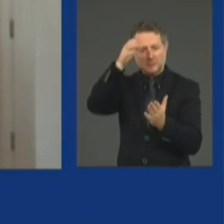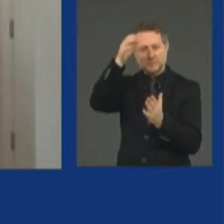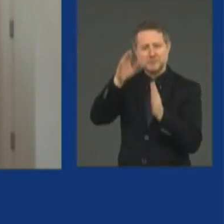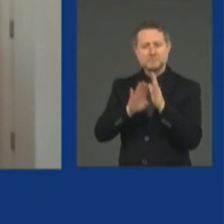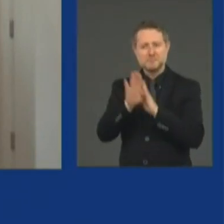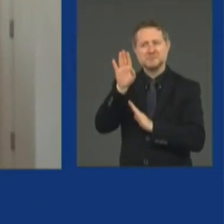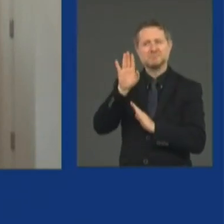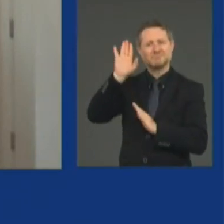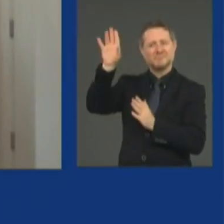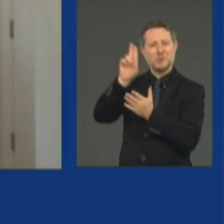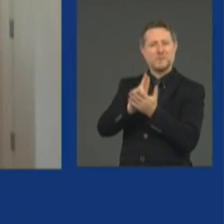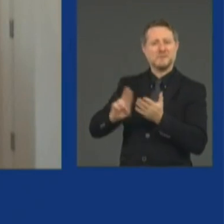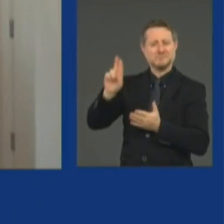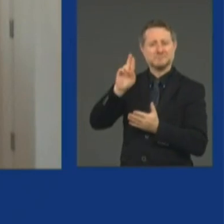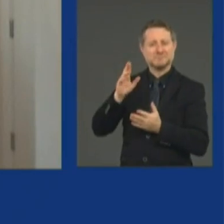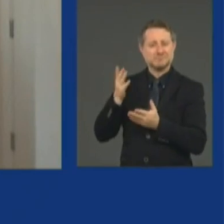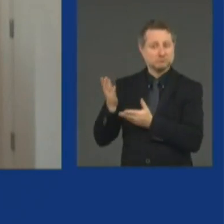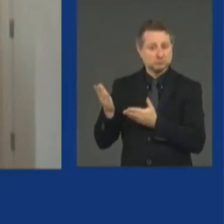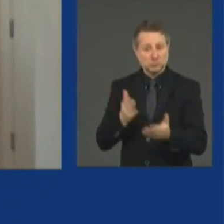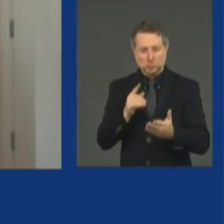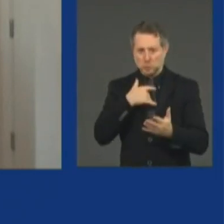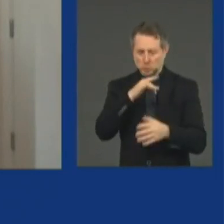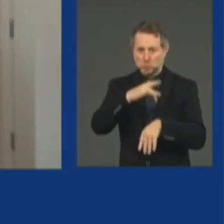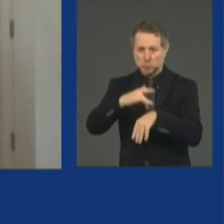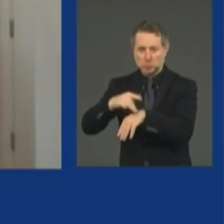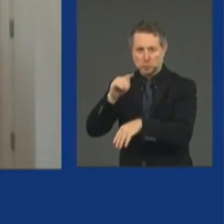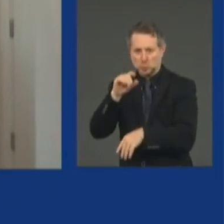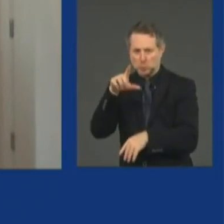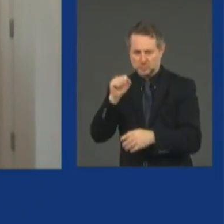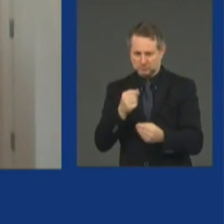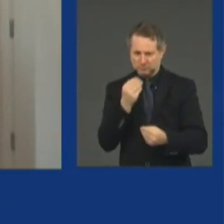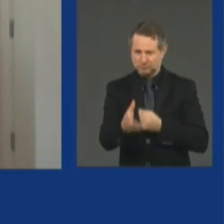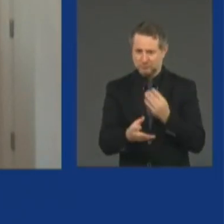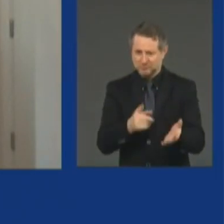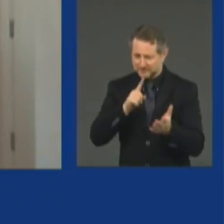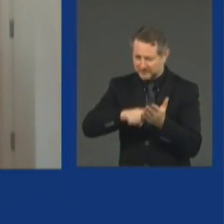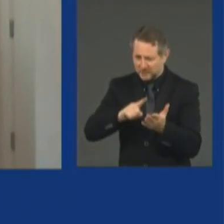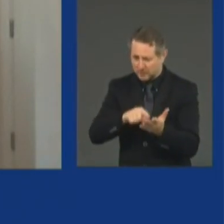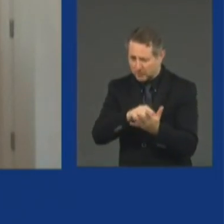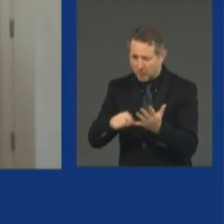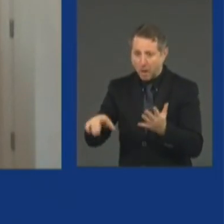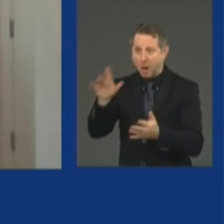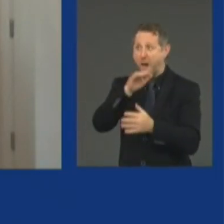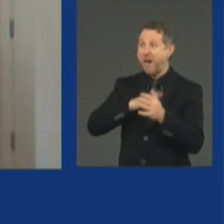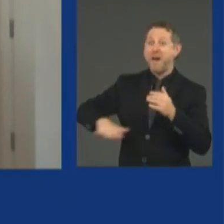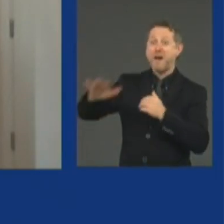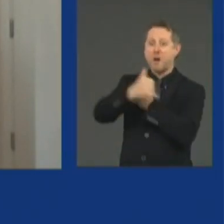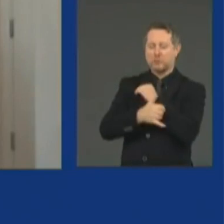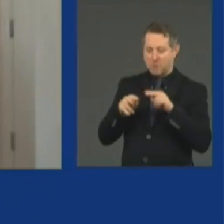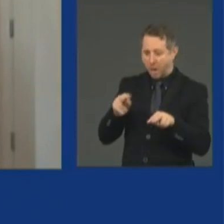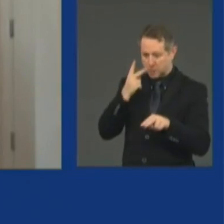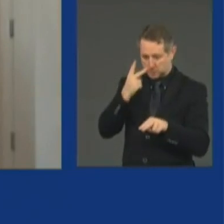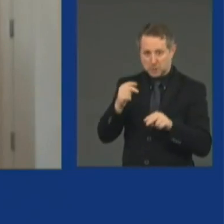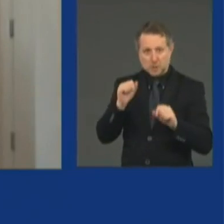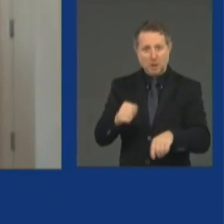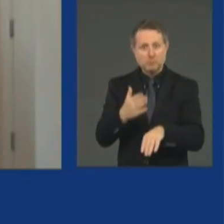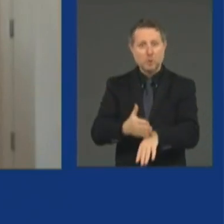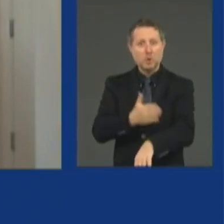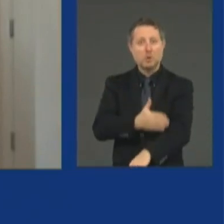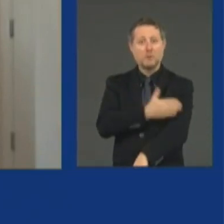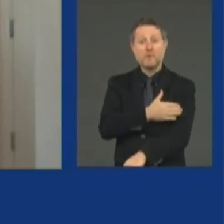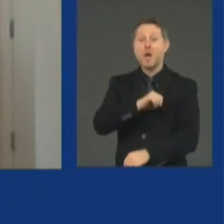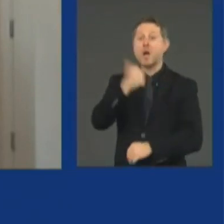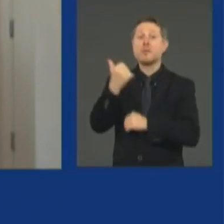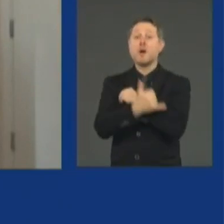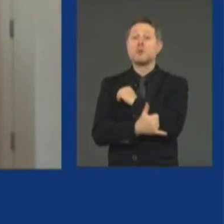tools and our research network, the code is available for everyone to see, test, and to improve. As countries around the world and